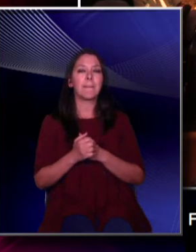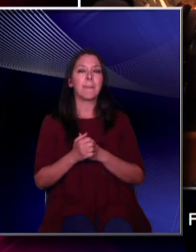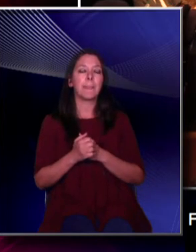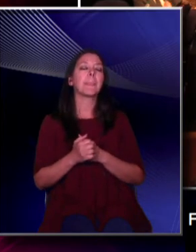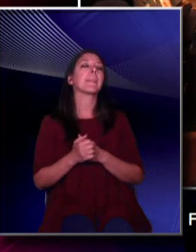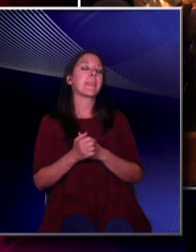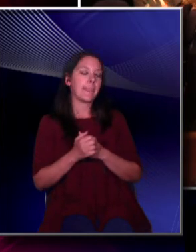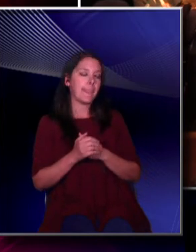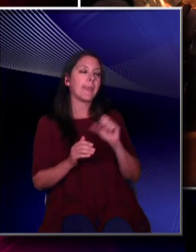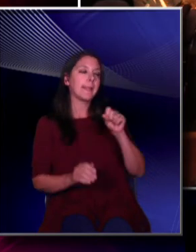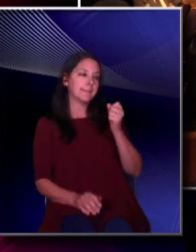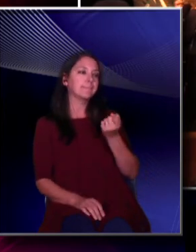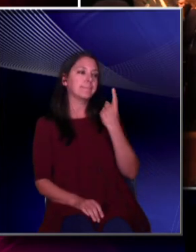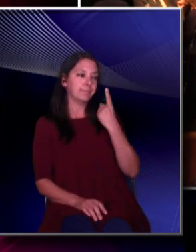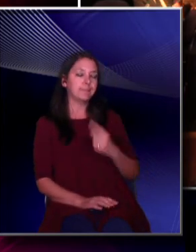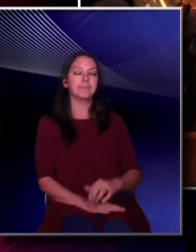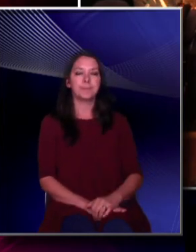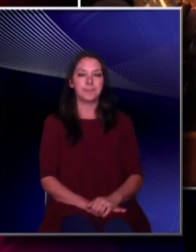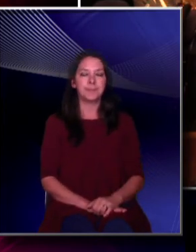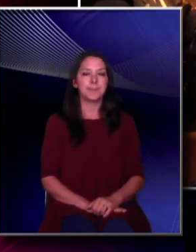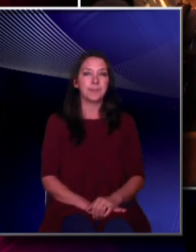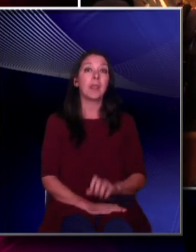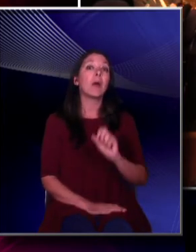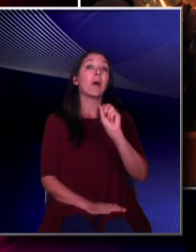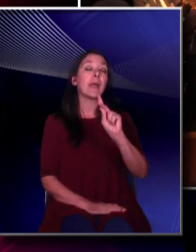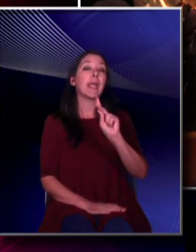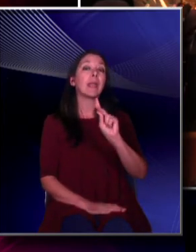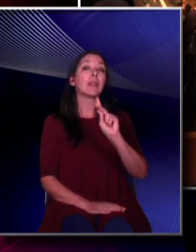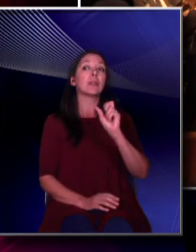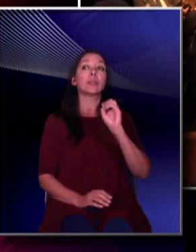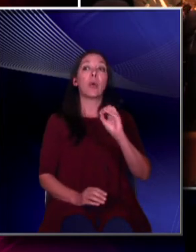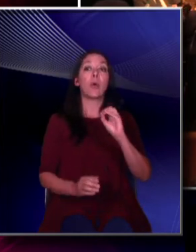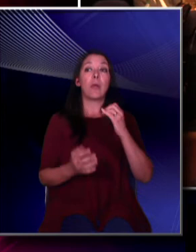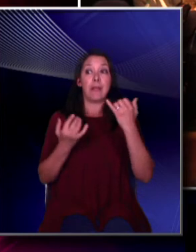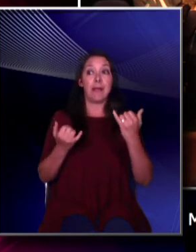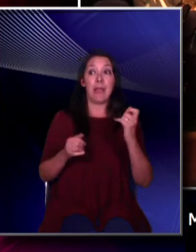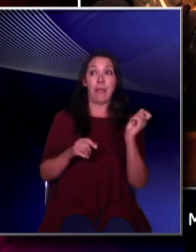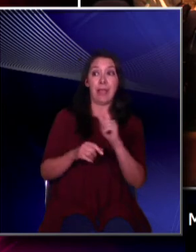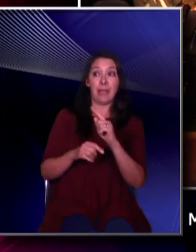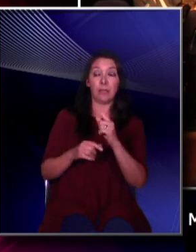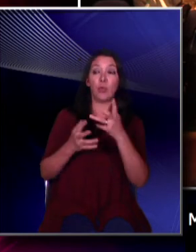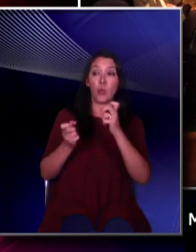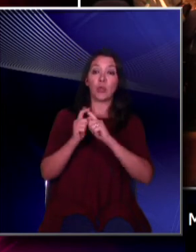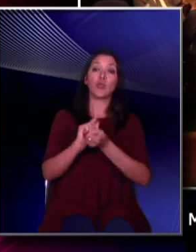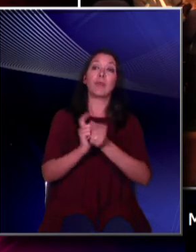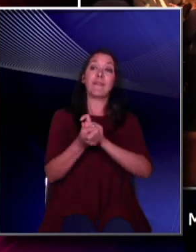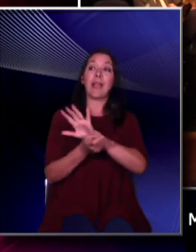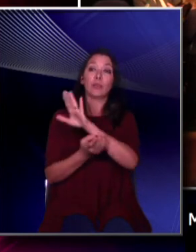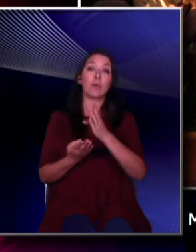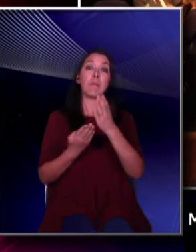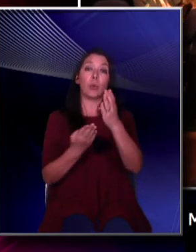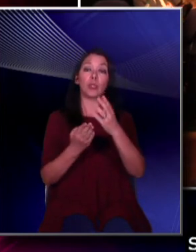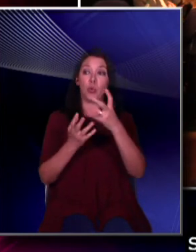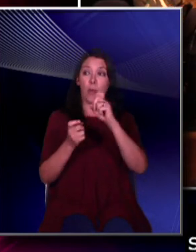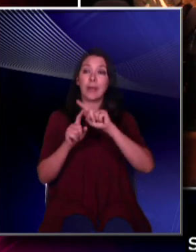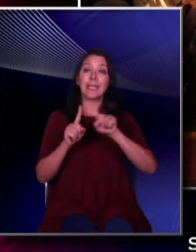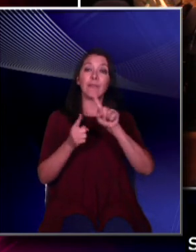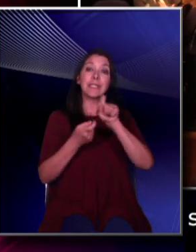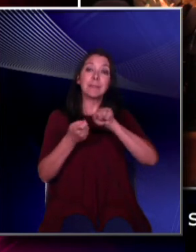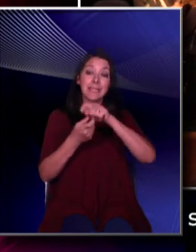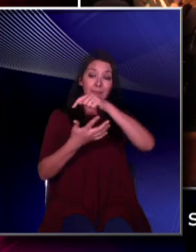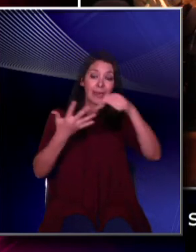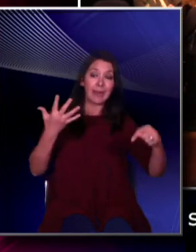Yes, it does. And based on the question to my right, did you want to revise another motion for a specific item, or are you okay